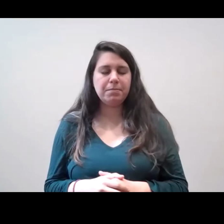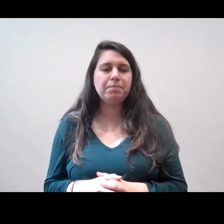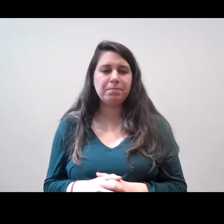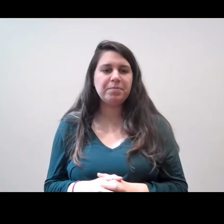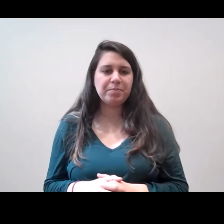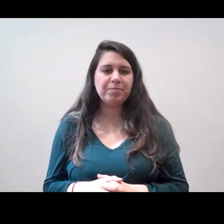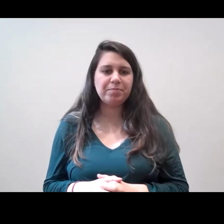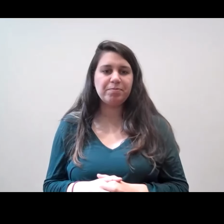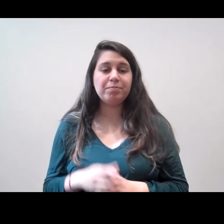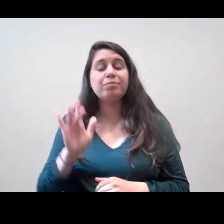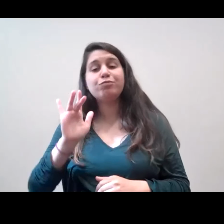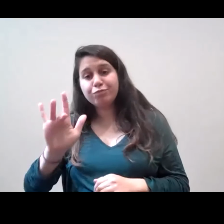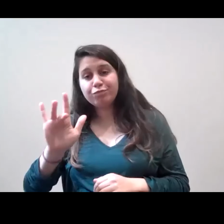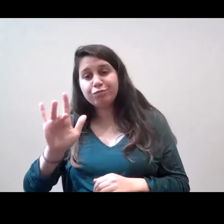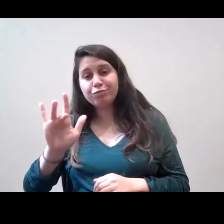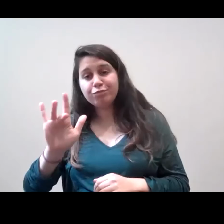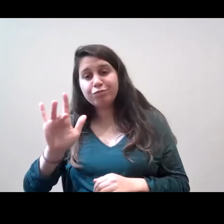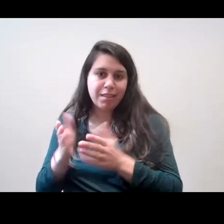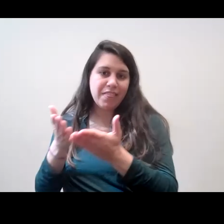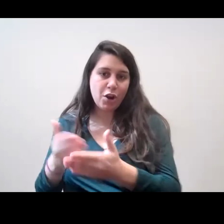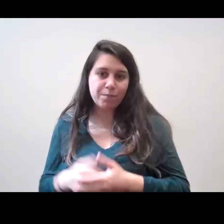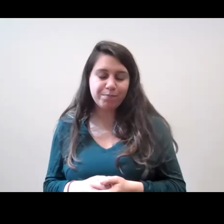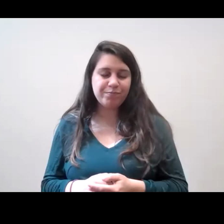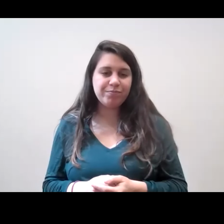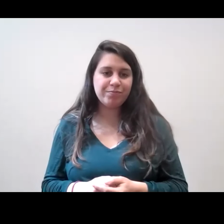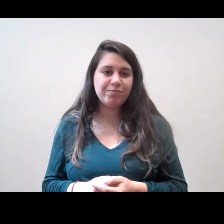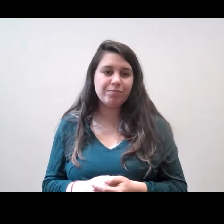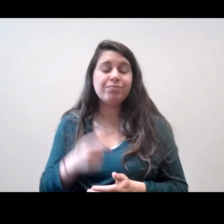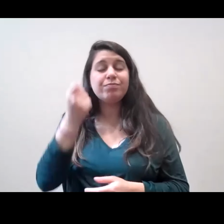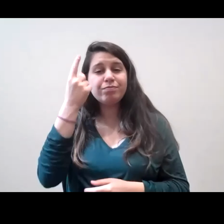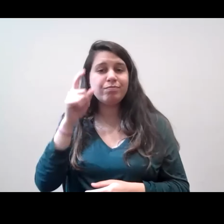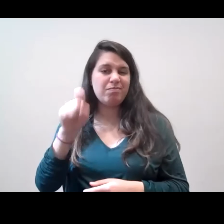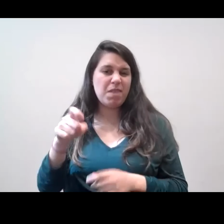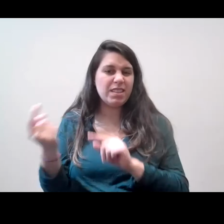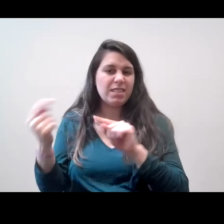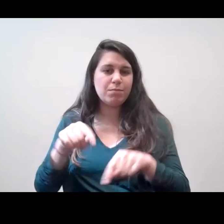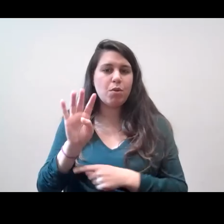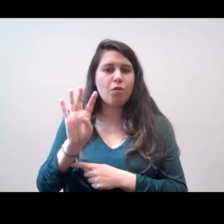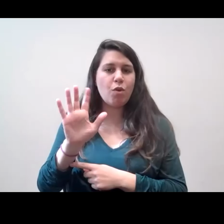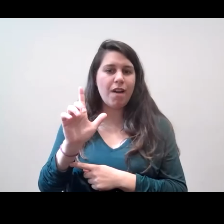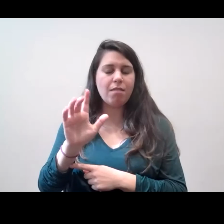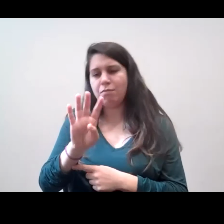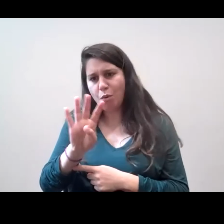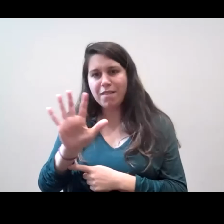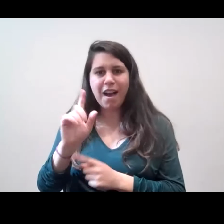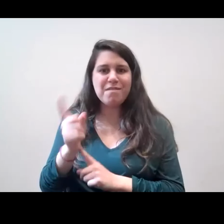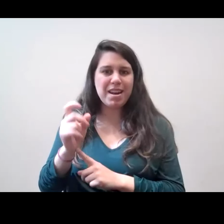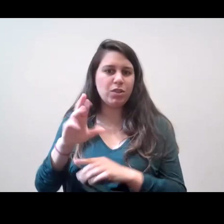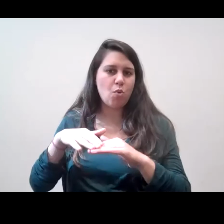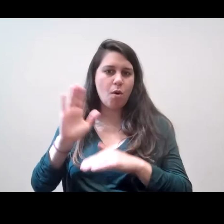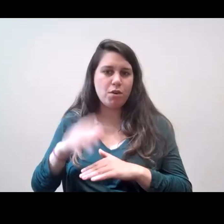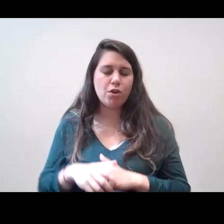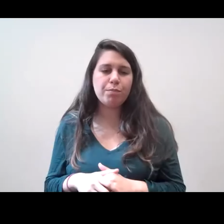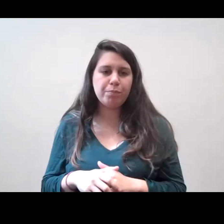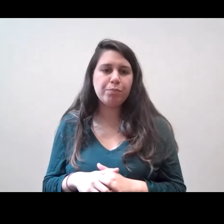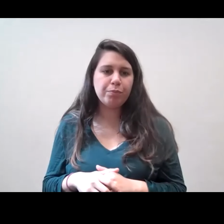you're welcome to fill out as well. Those who attend 45 minutes or more in total of the Zoom session today